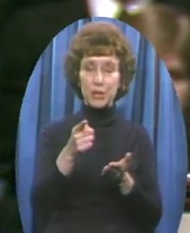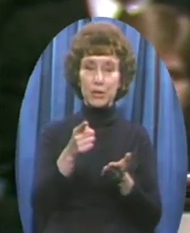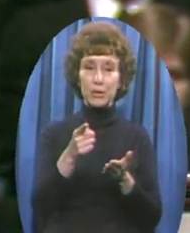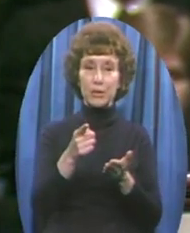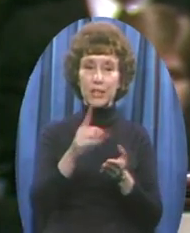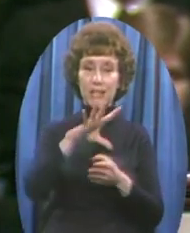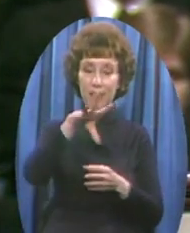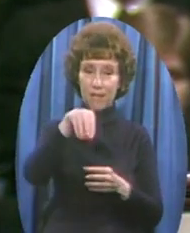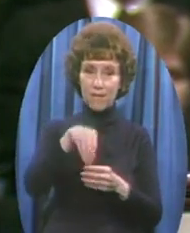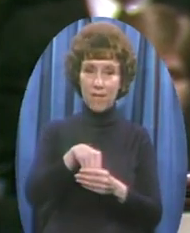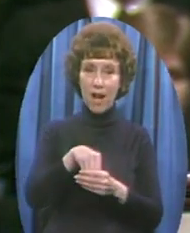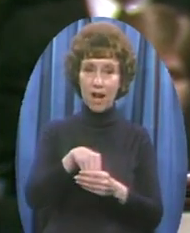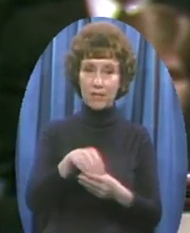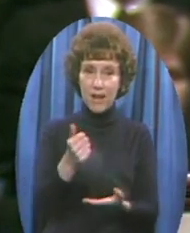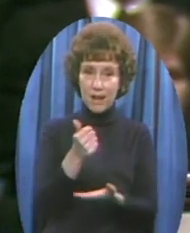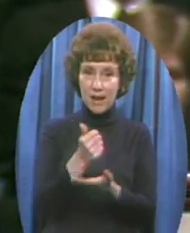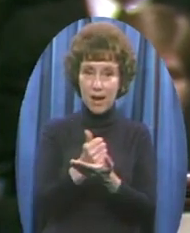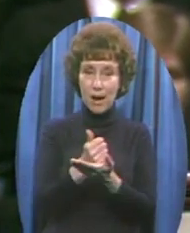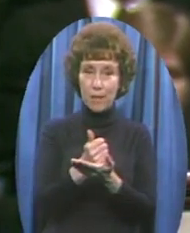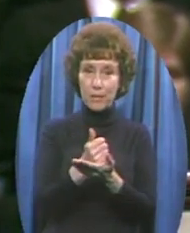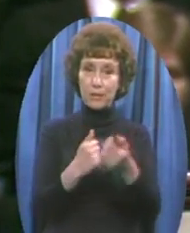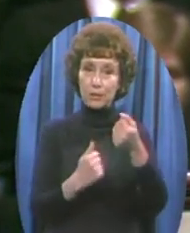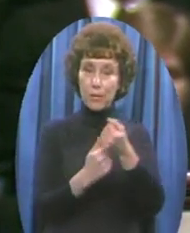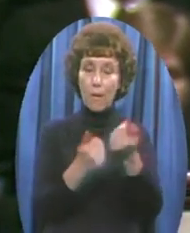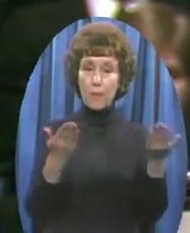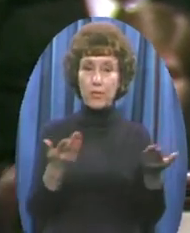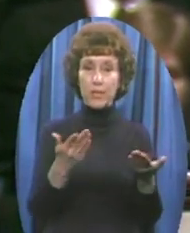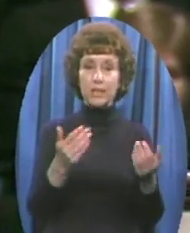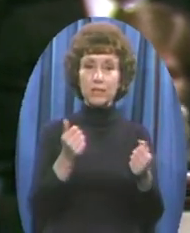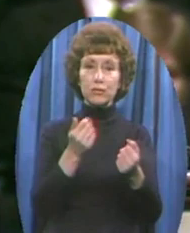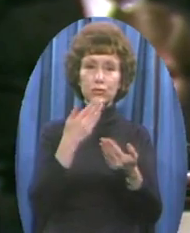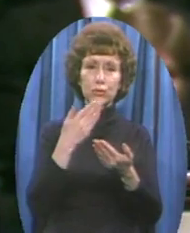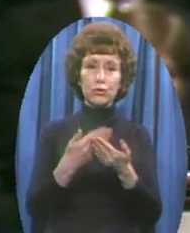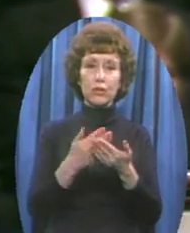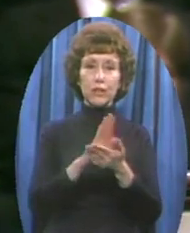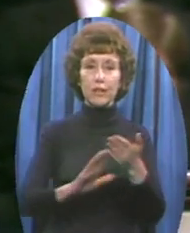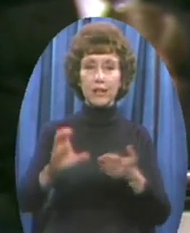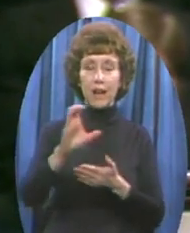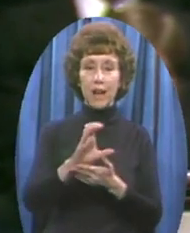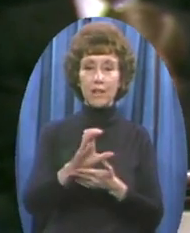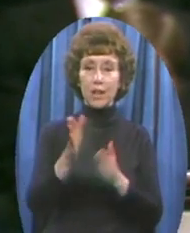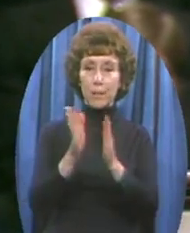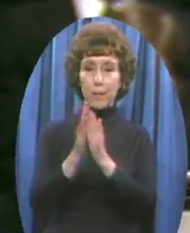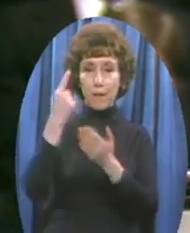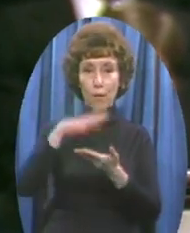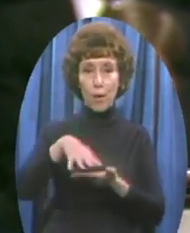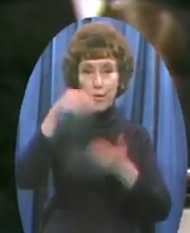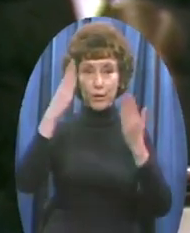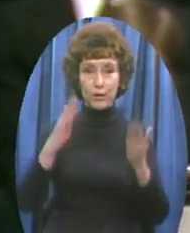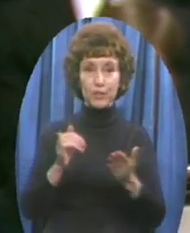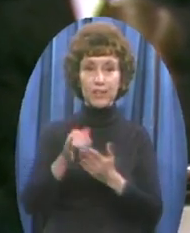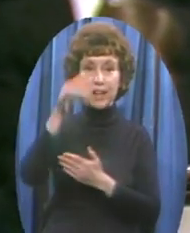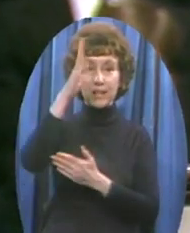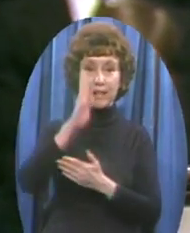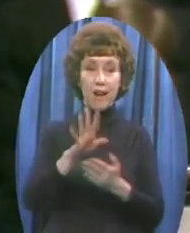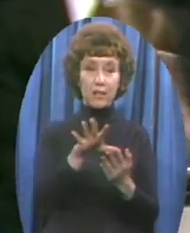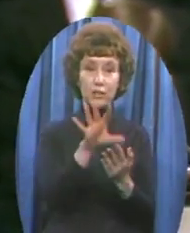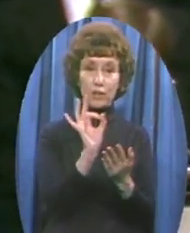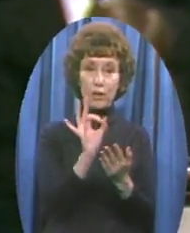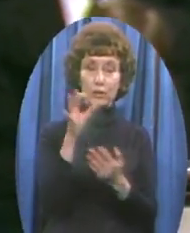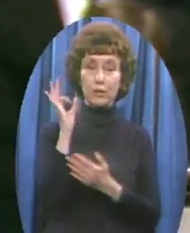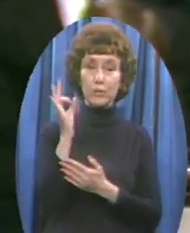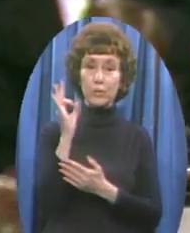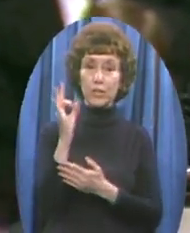great college and pray for the students here that God has anointed to preach the gospel of Jesus Christ. They're not